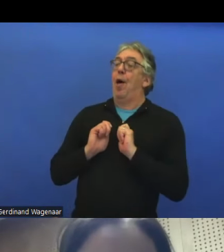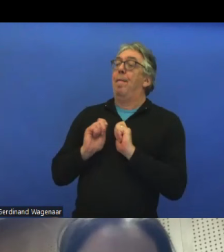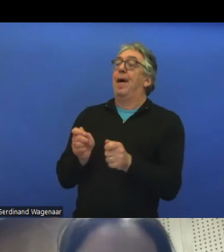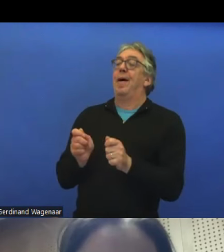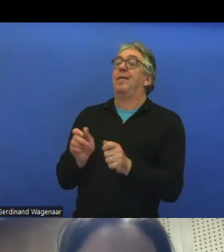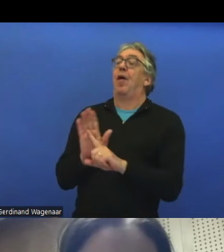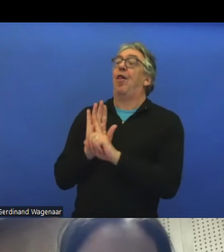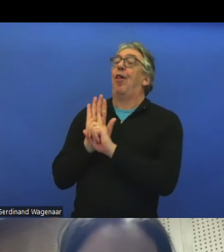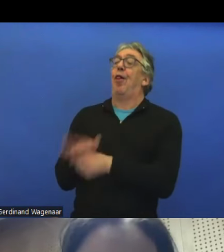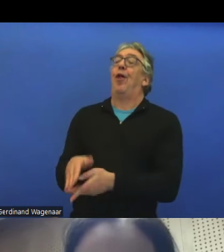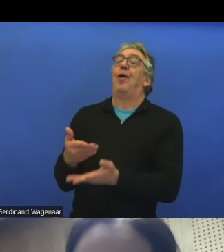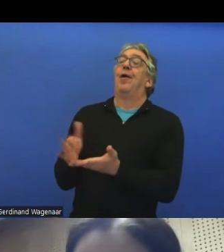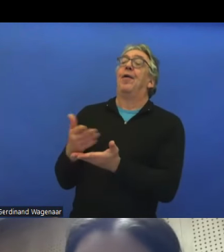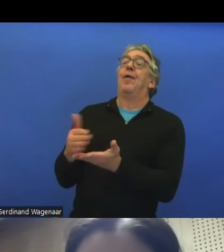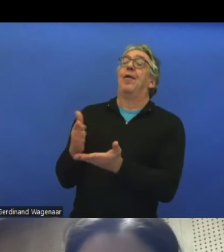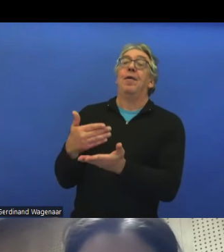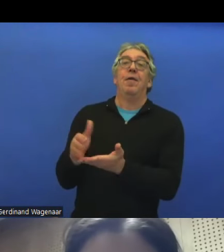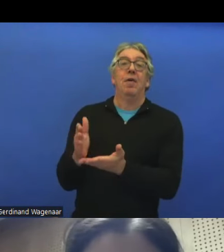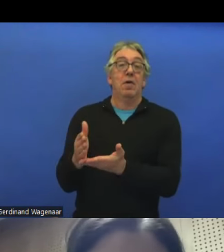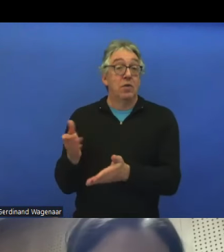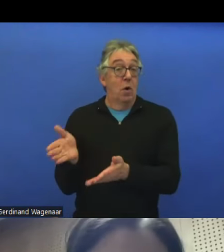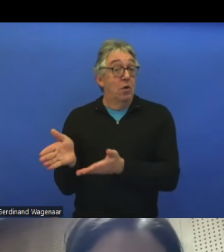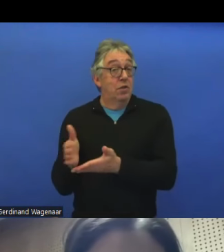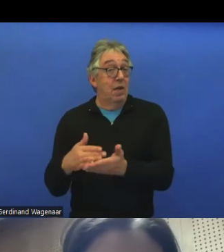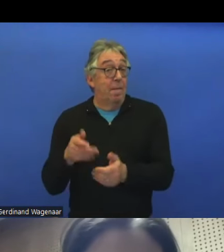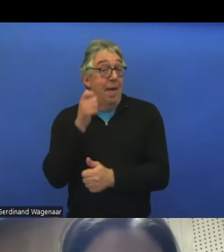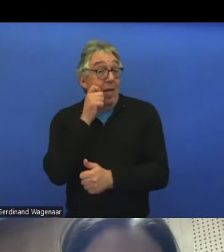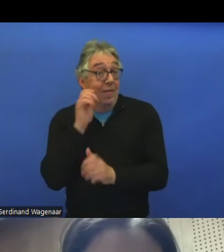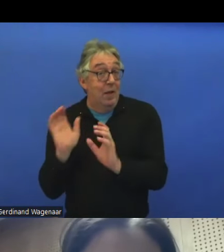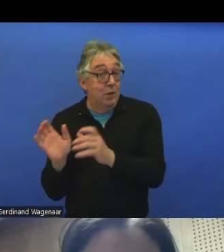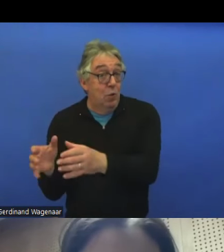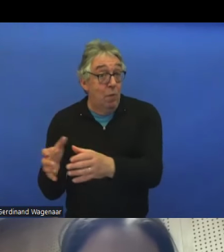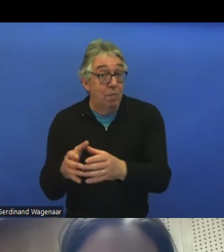then mean that certain ethnic groups or religious